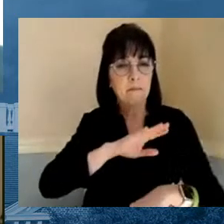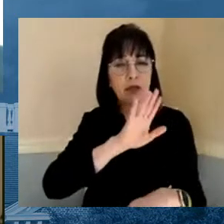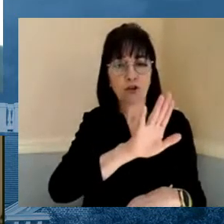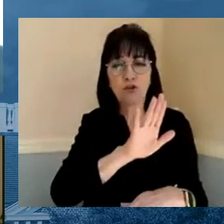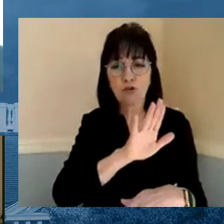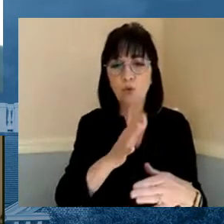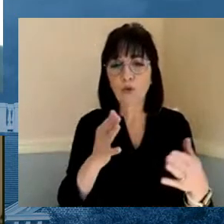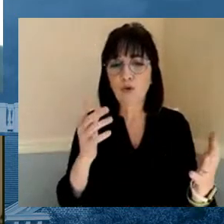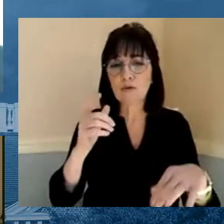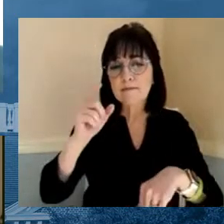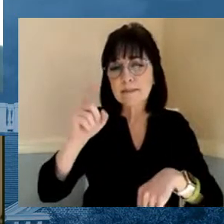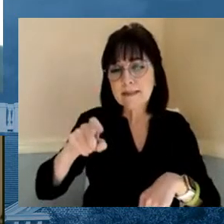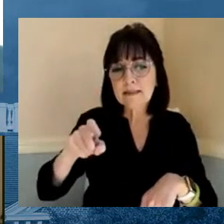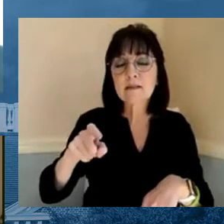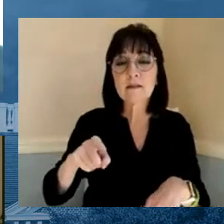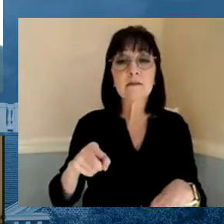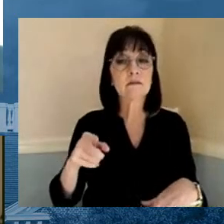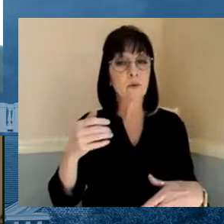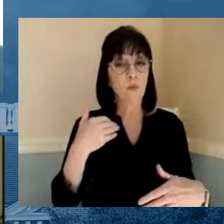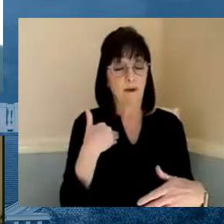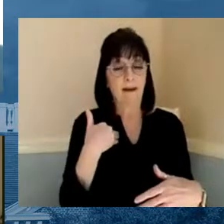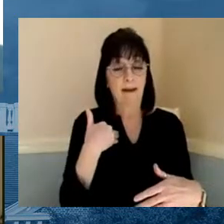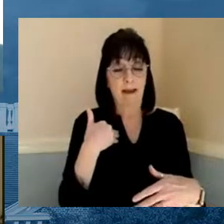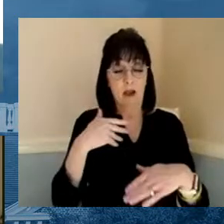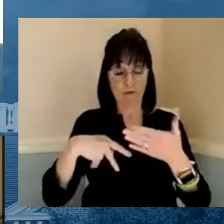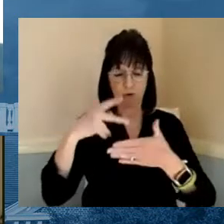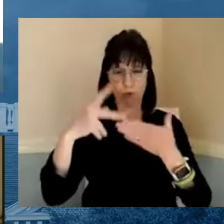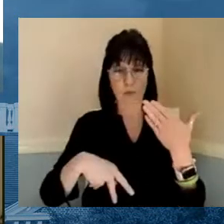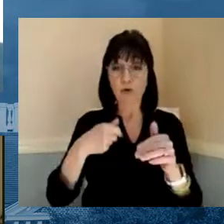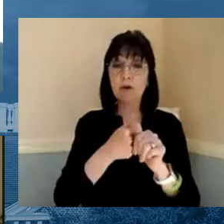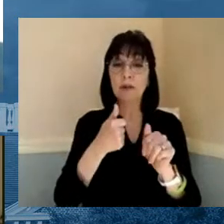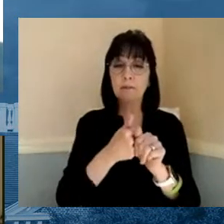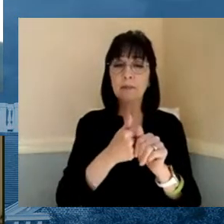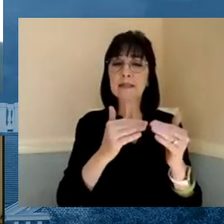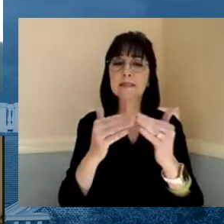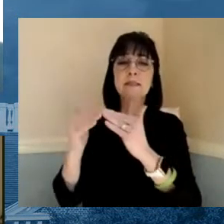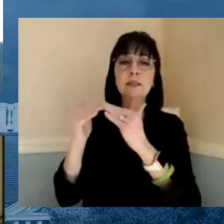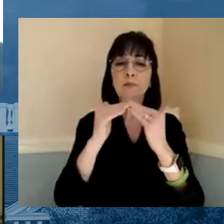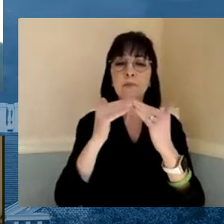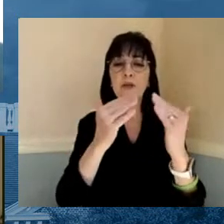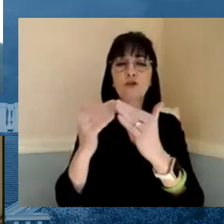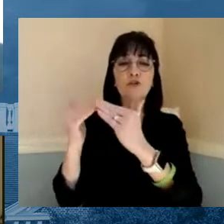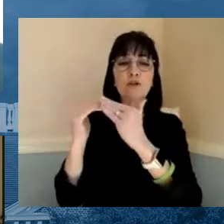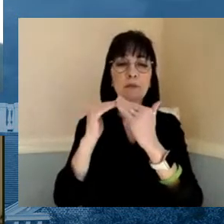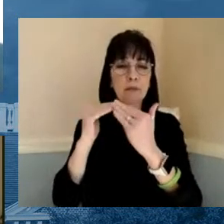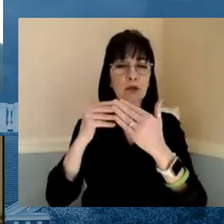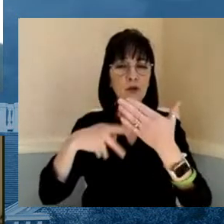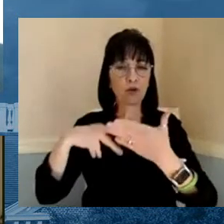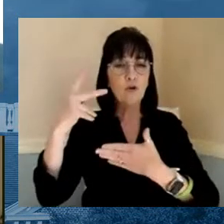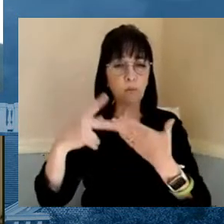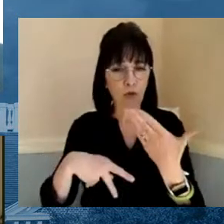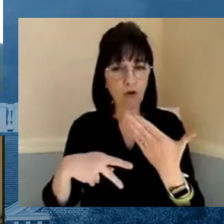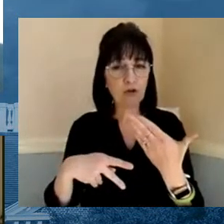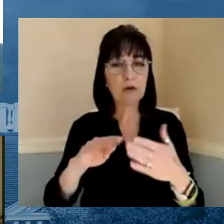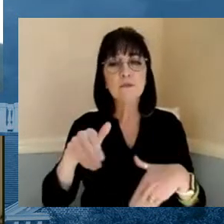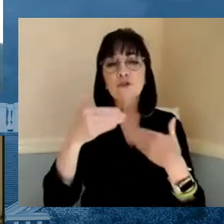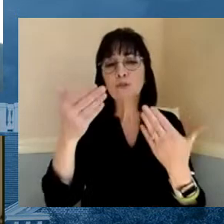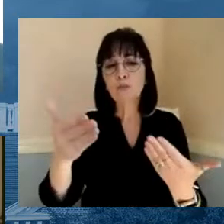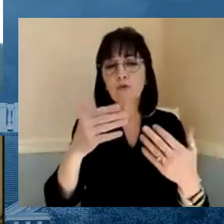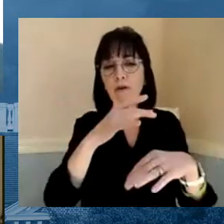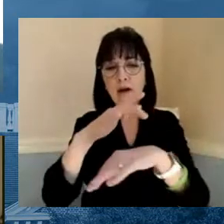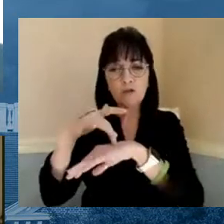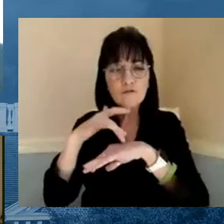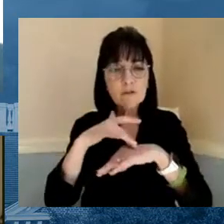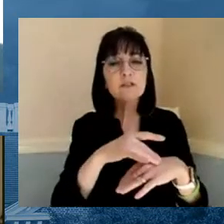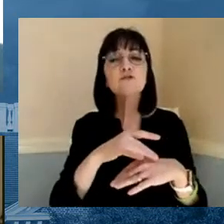that supports families struggling to navigate the complex system of resources and providers for children on the